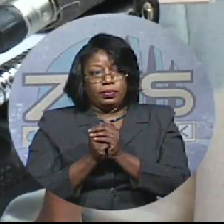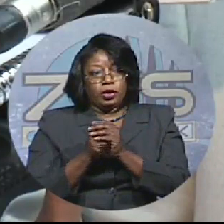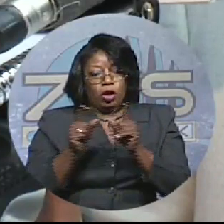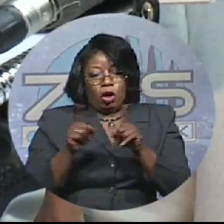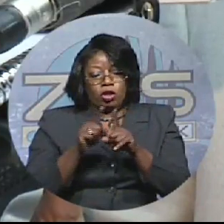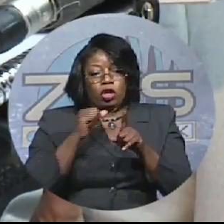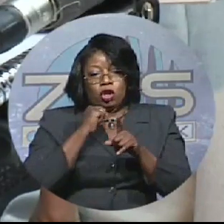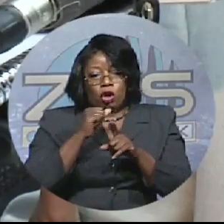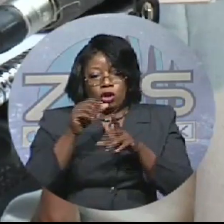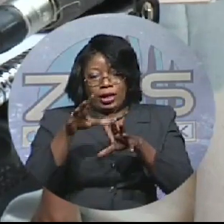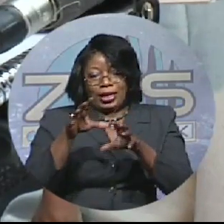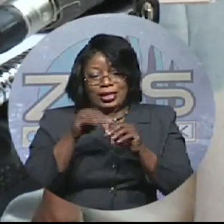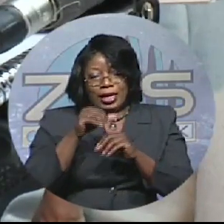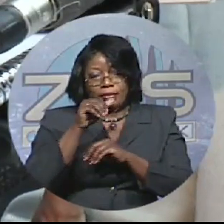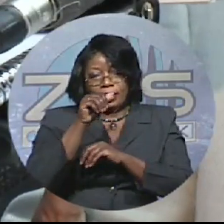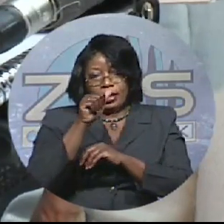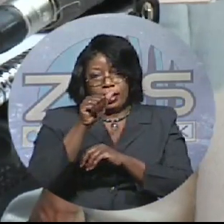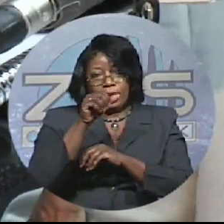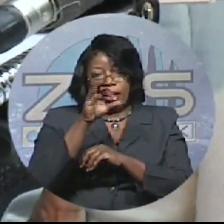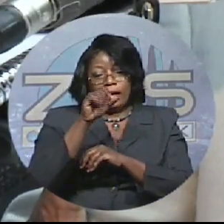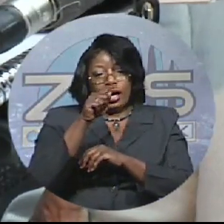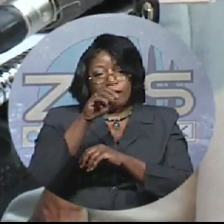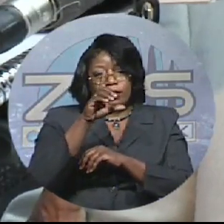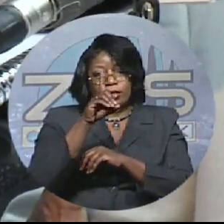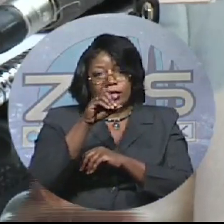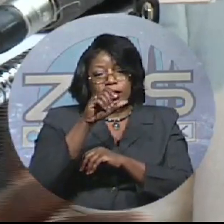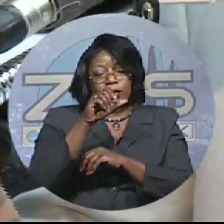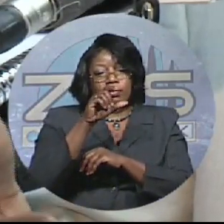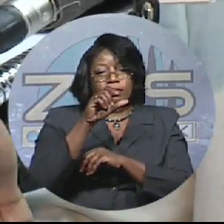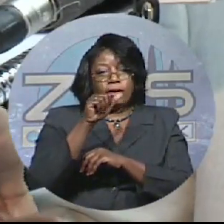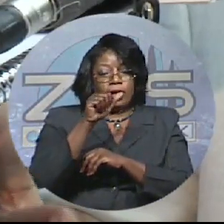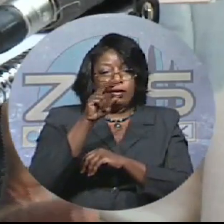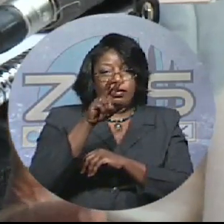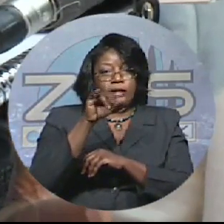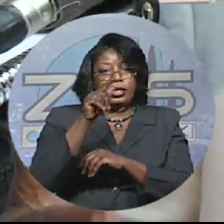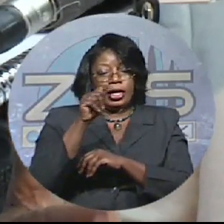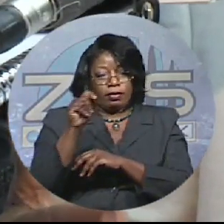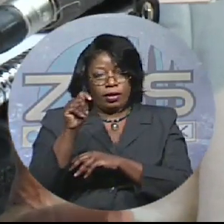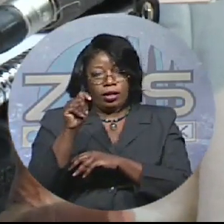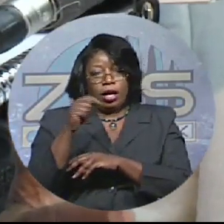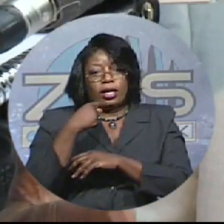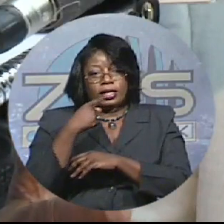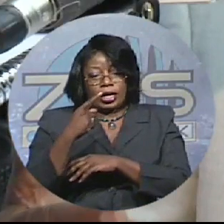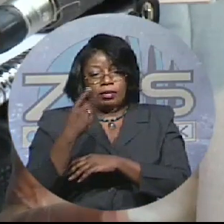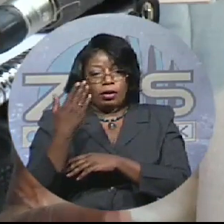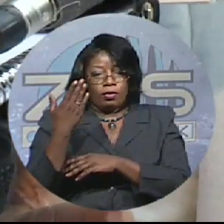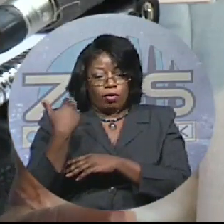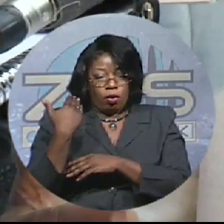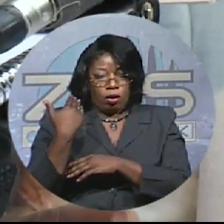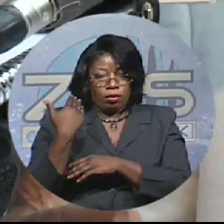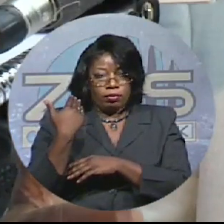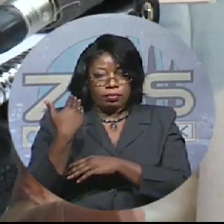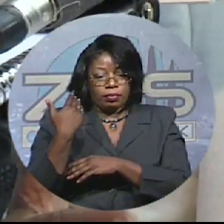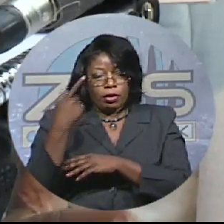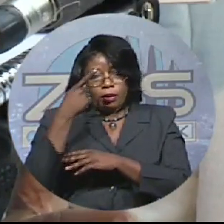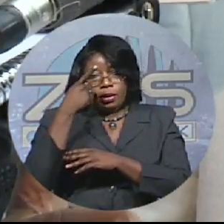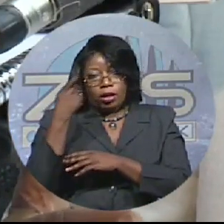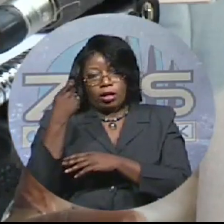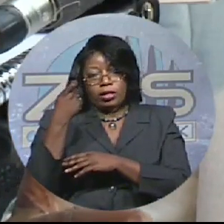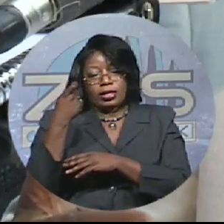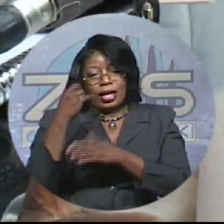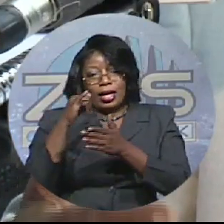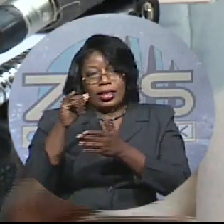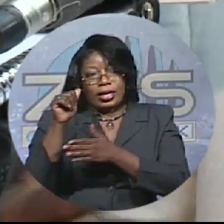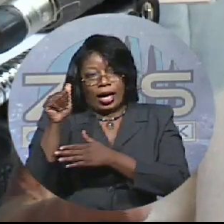We are not accepting no affidavit. Let me point that out. I said on several occasions, because the